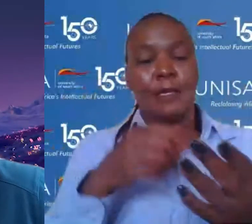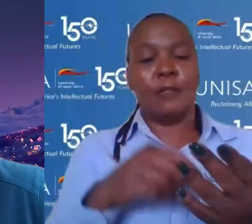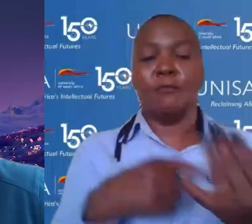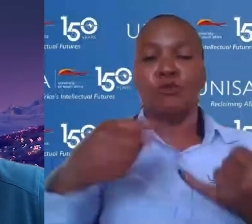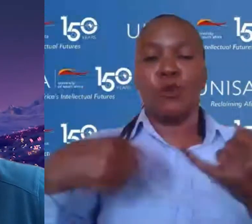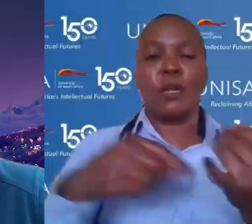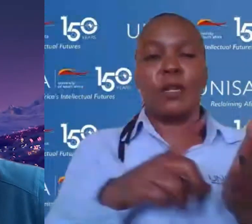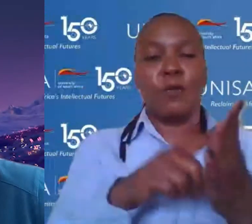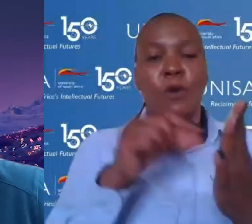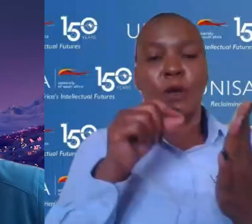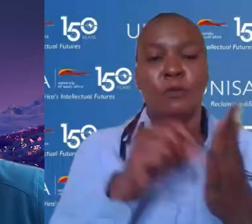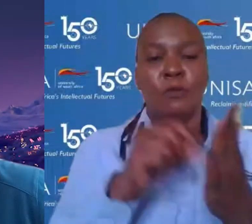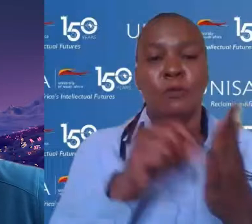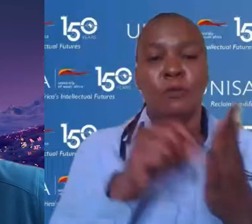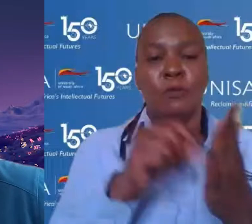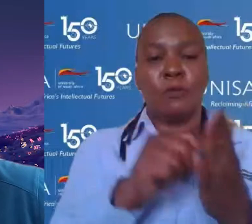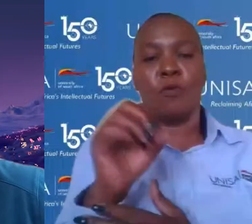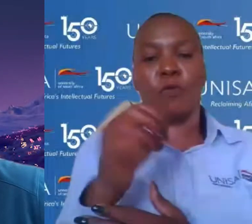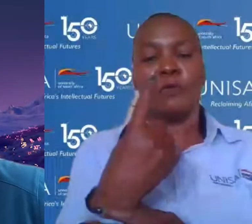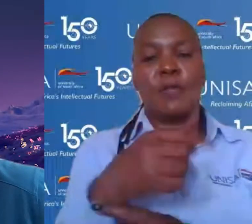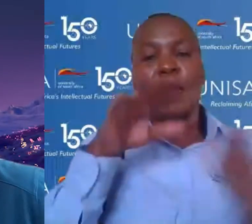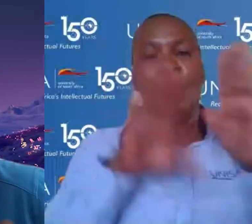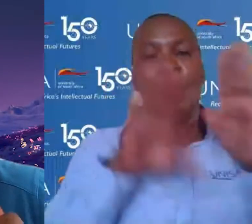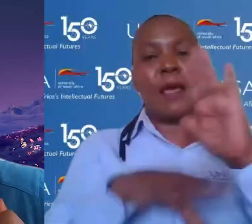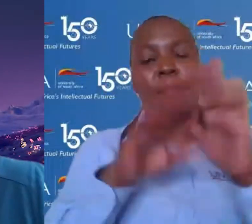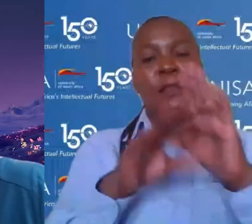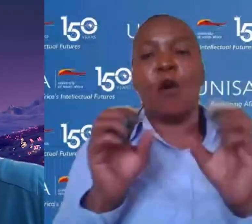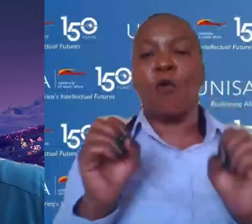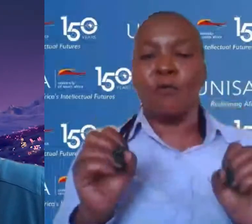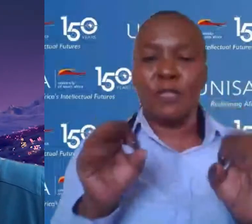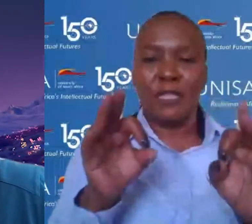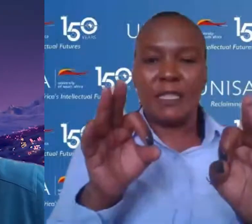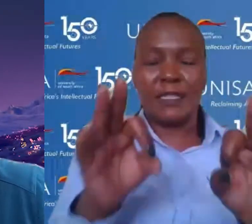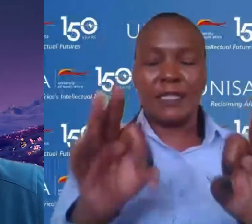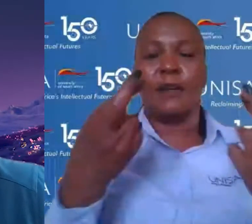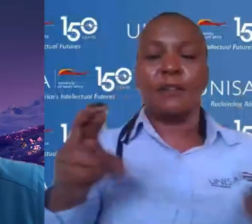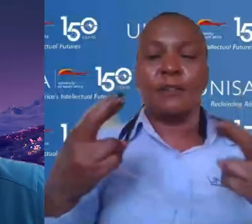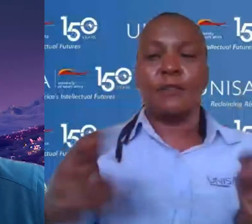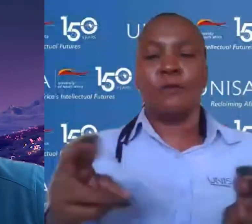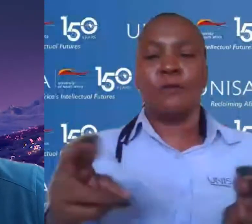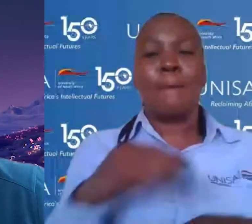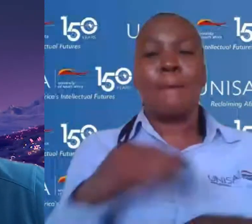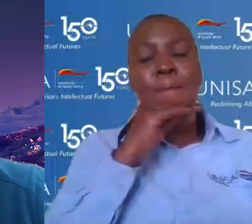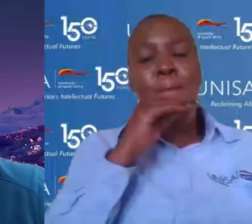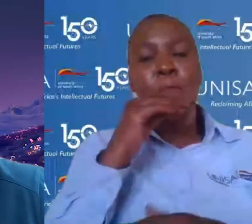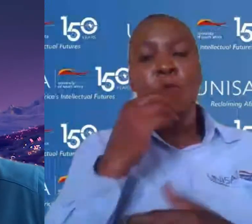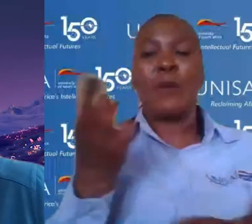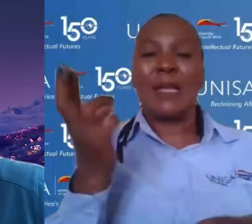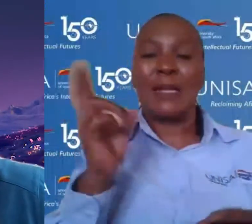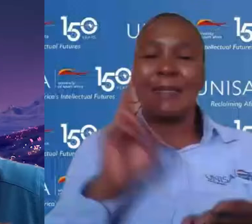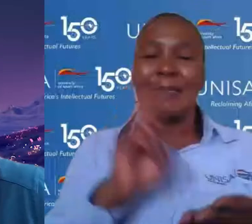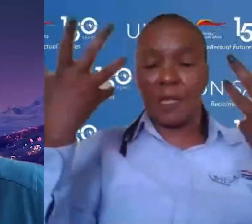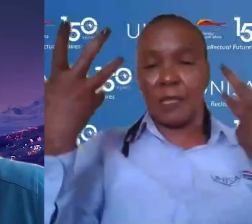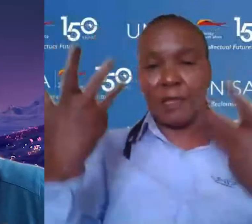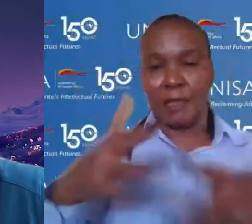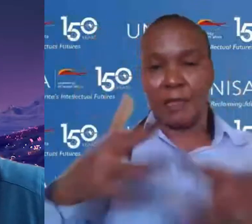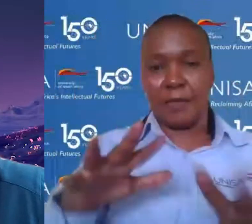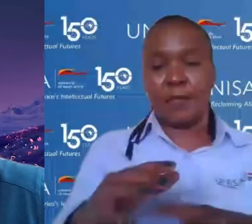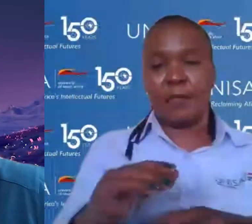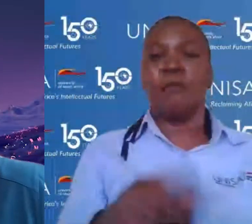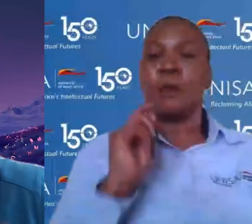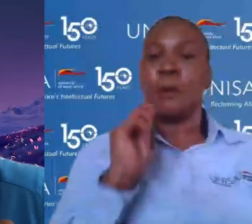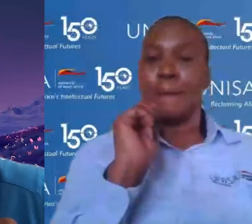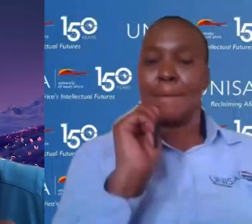under official resources. It means you must be registered and you must have paid the